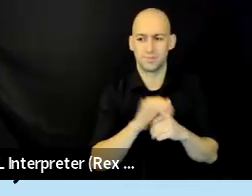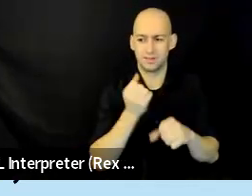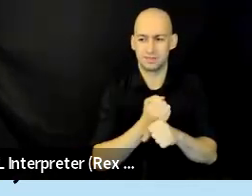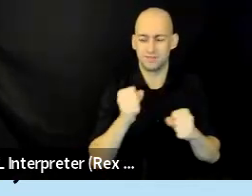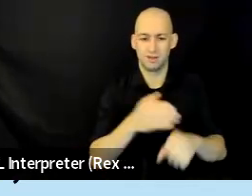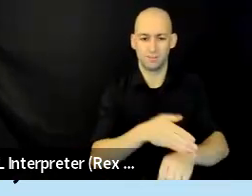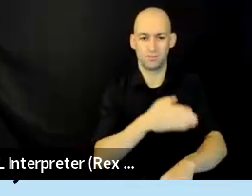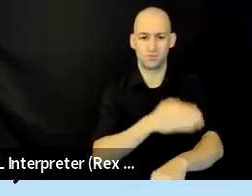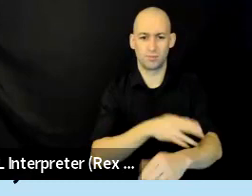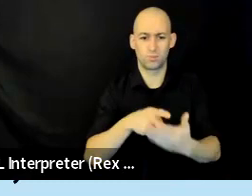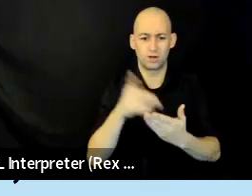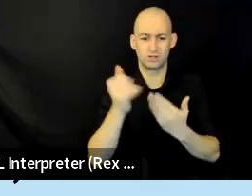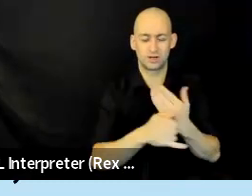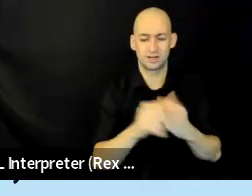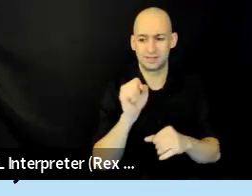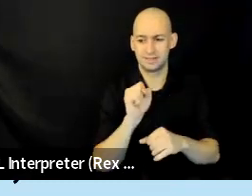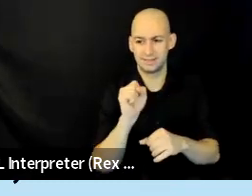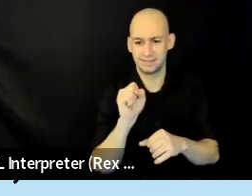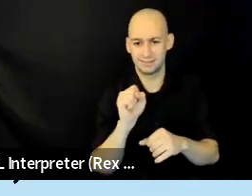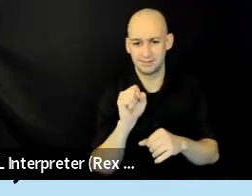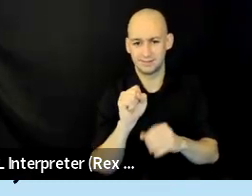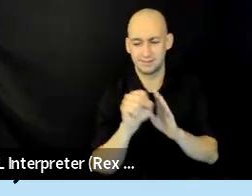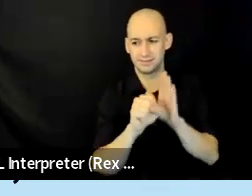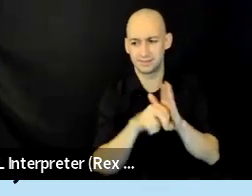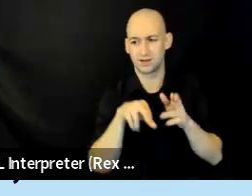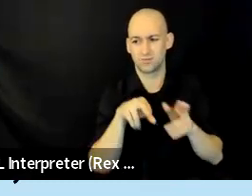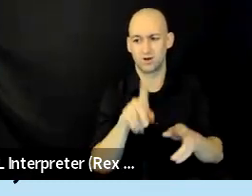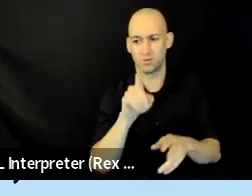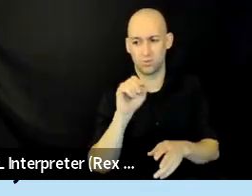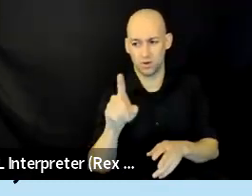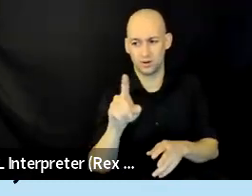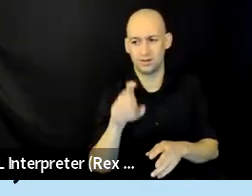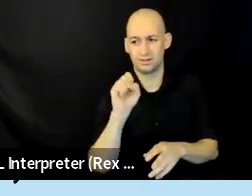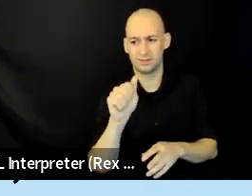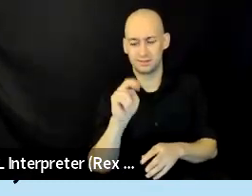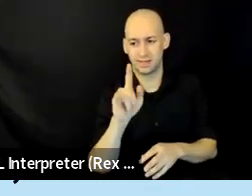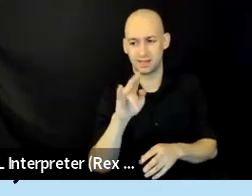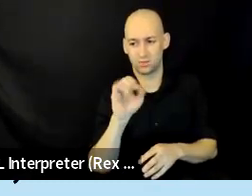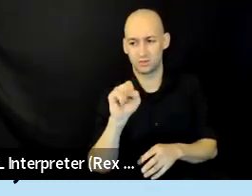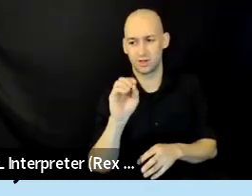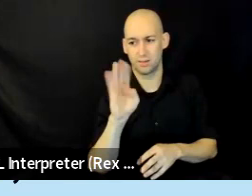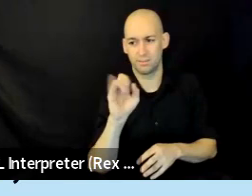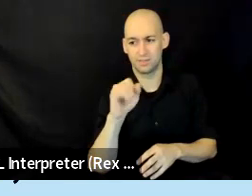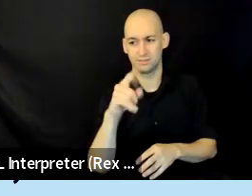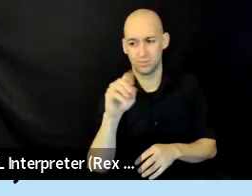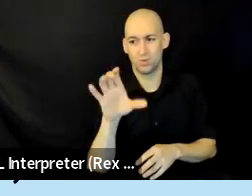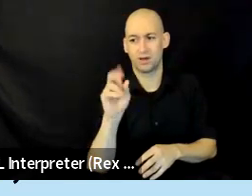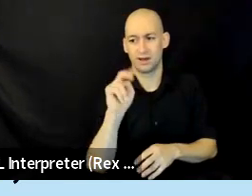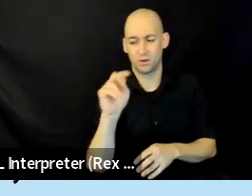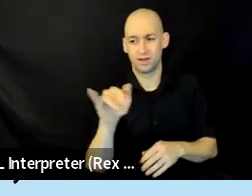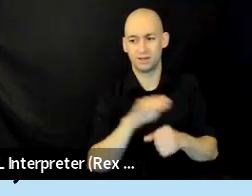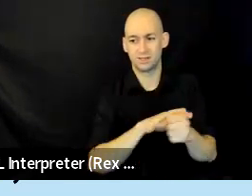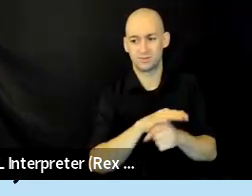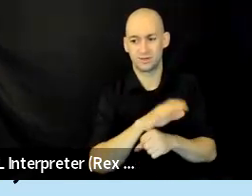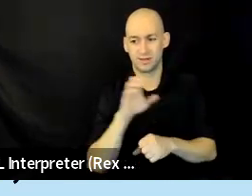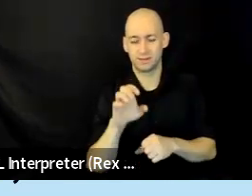on State Route 101 in San Luis Obispo County, Caltrans District 5. The parcel belongs to San